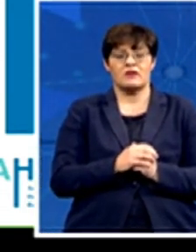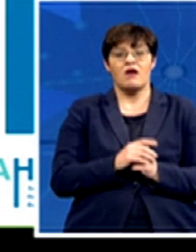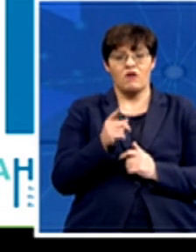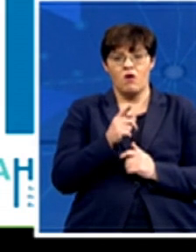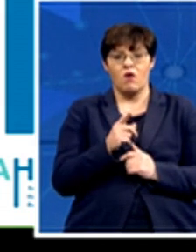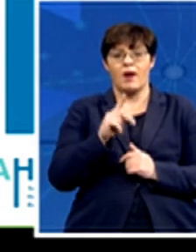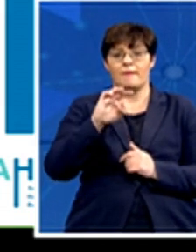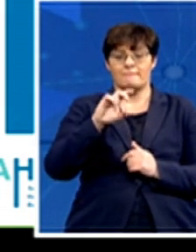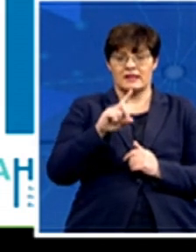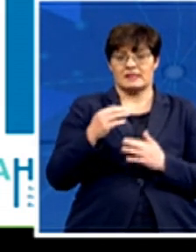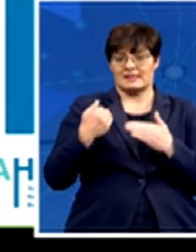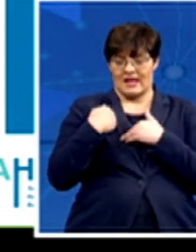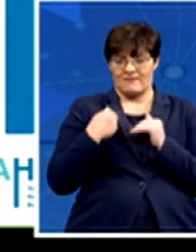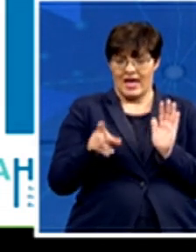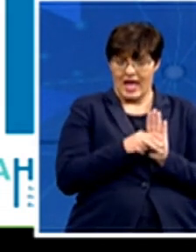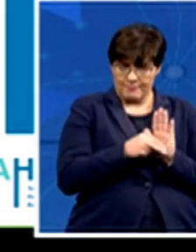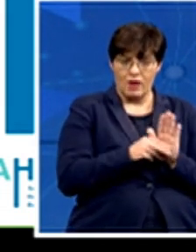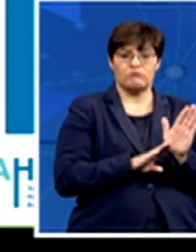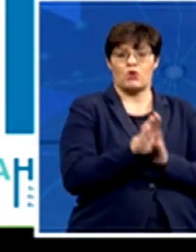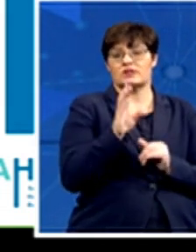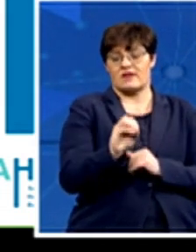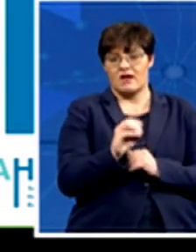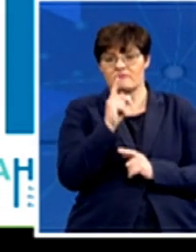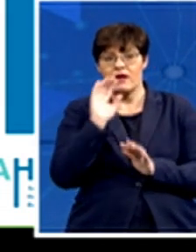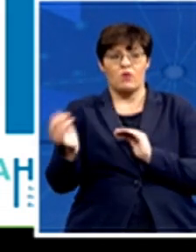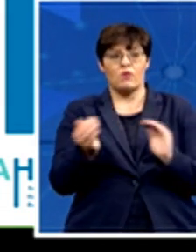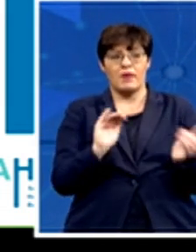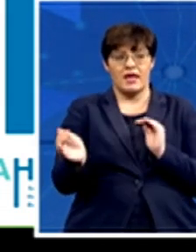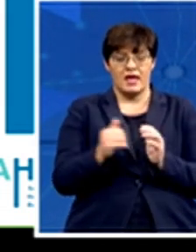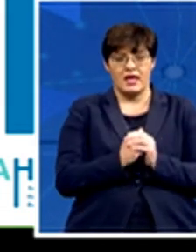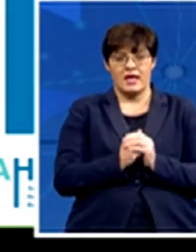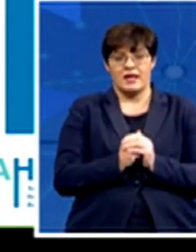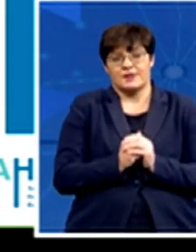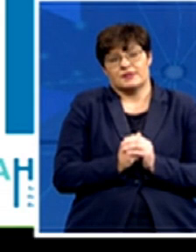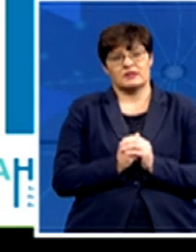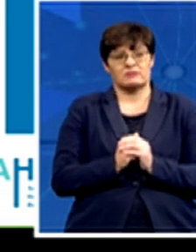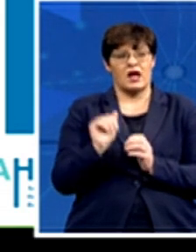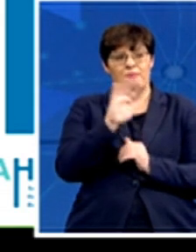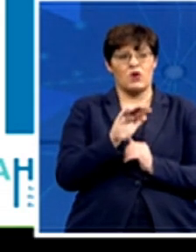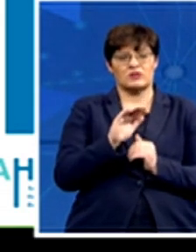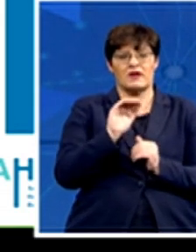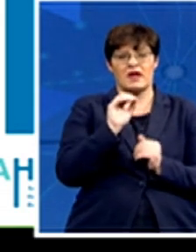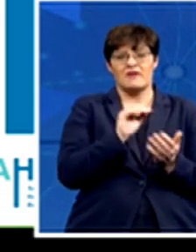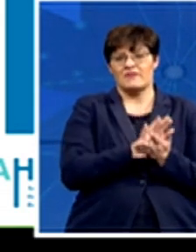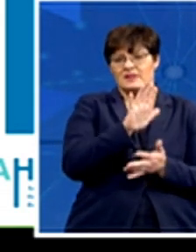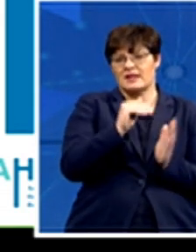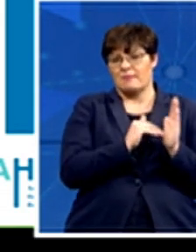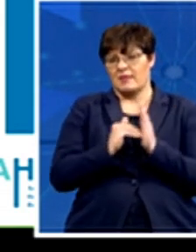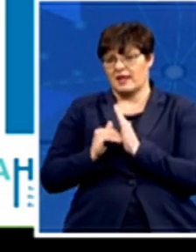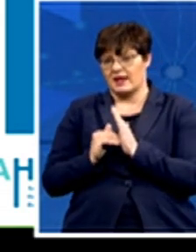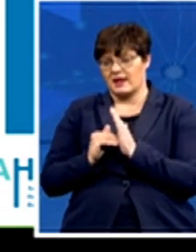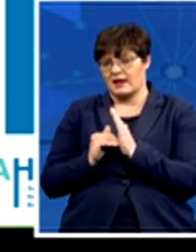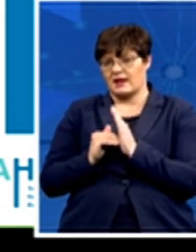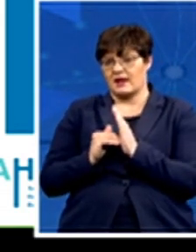look at this and you compare this to about 15 million vaccine recipients,